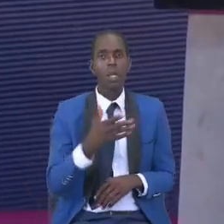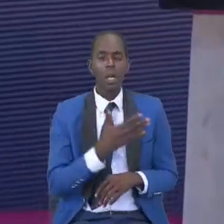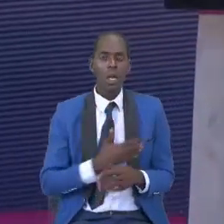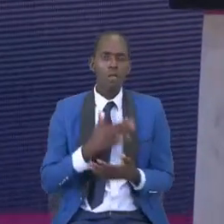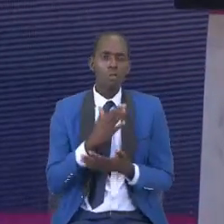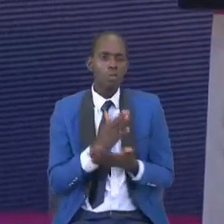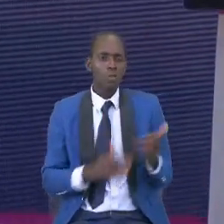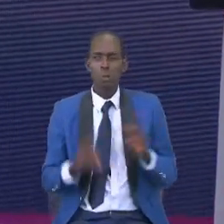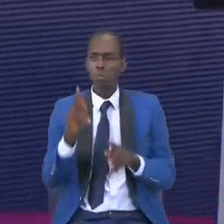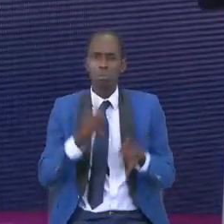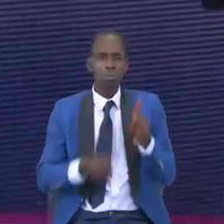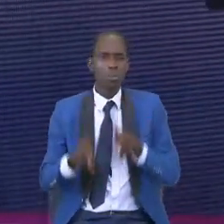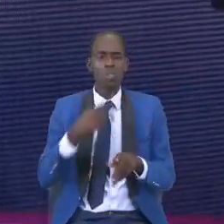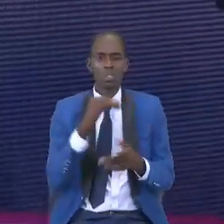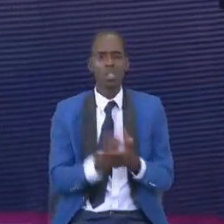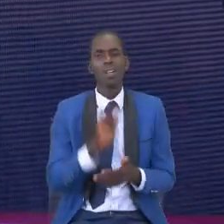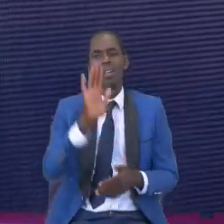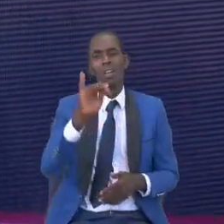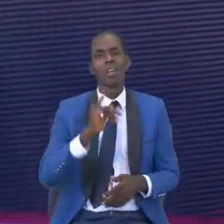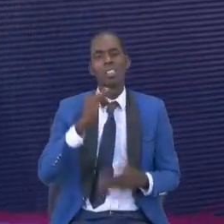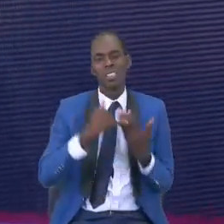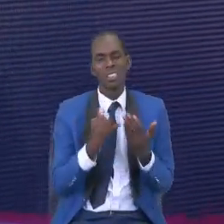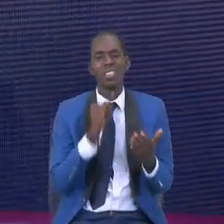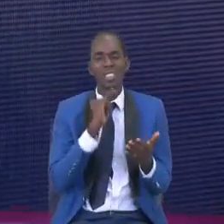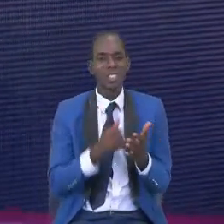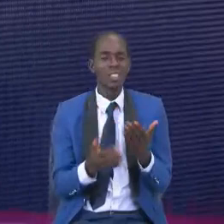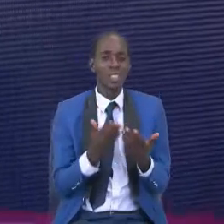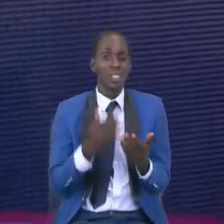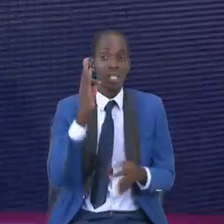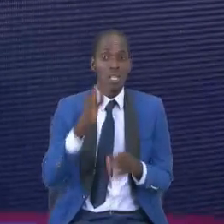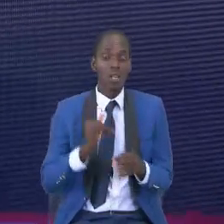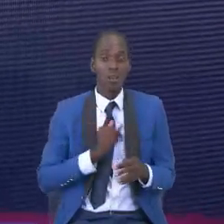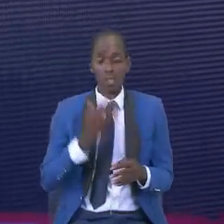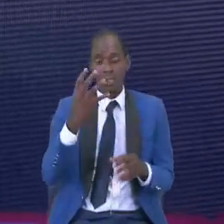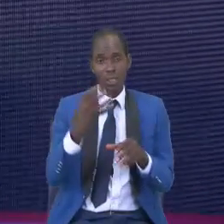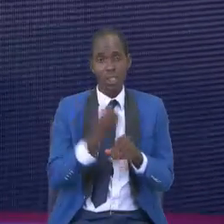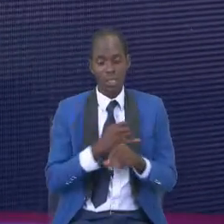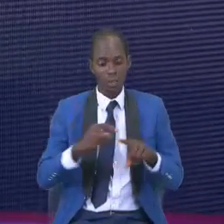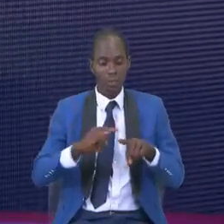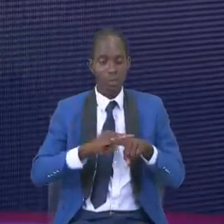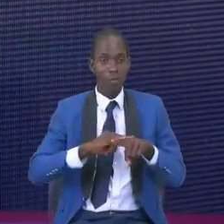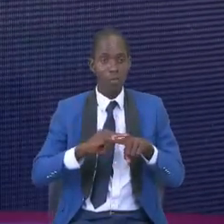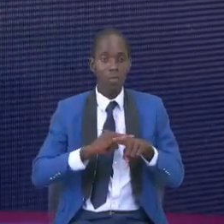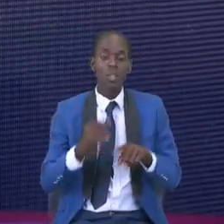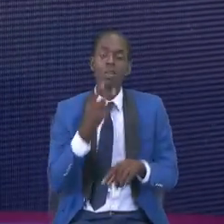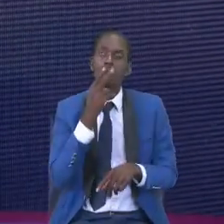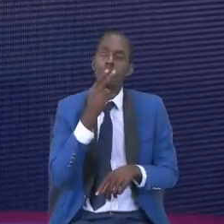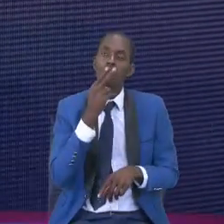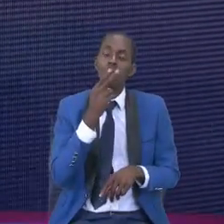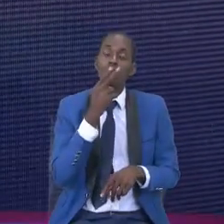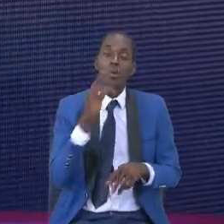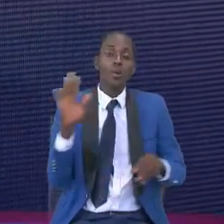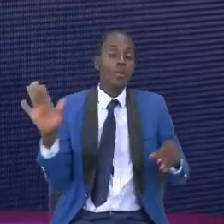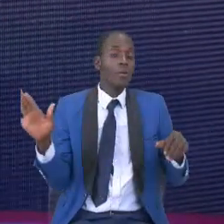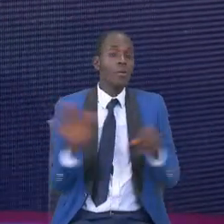Maybe they'll smoke. I know if I smoke that thing, then my brain will turn around. I'll forget that.